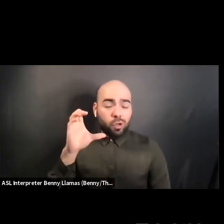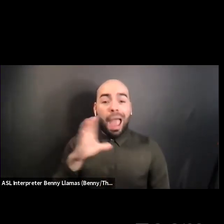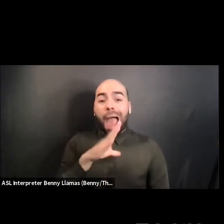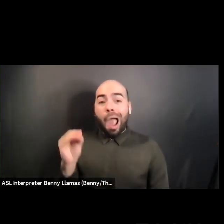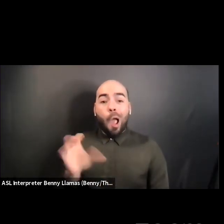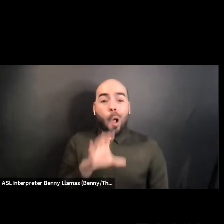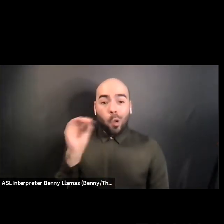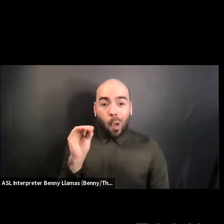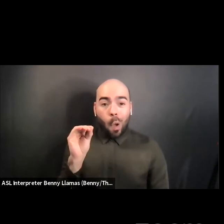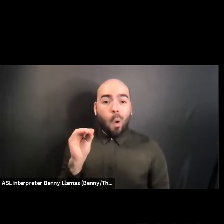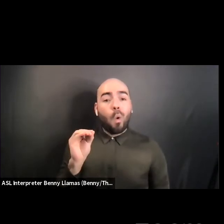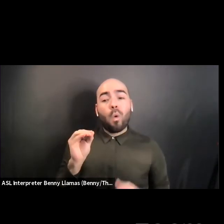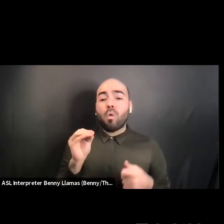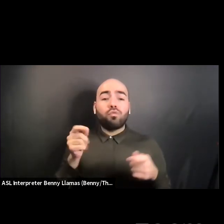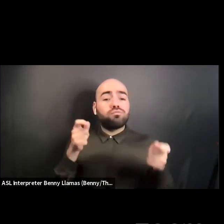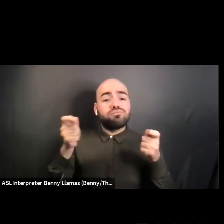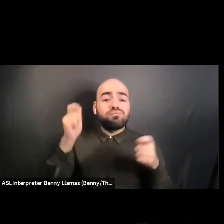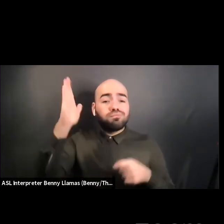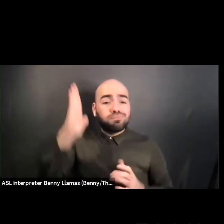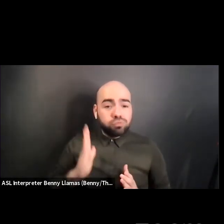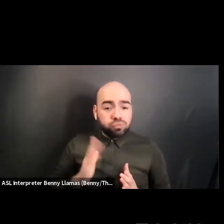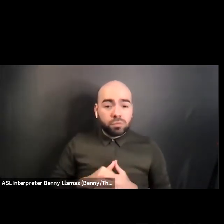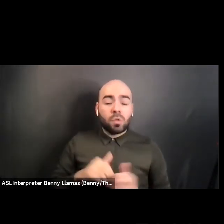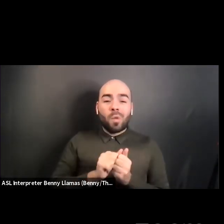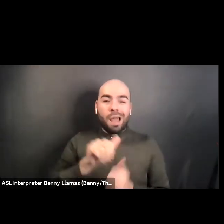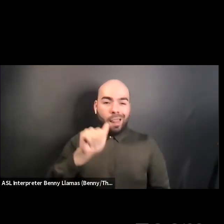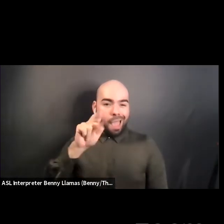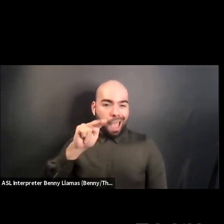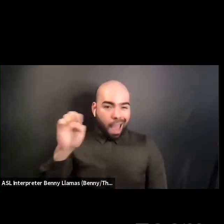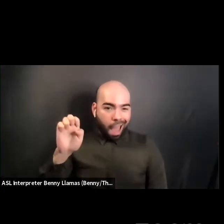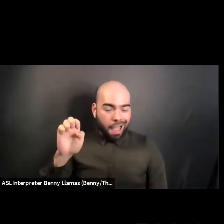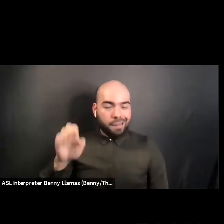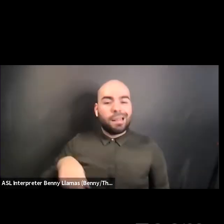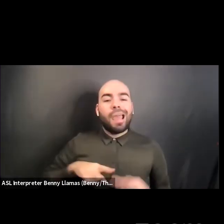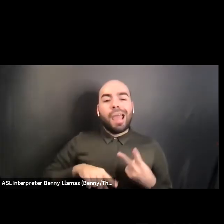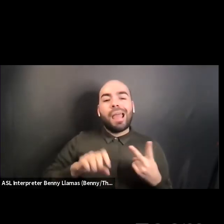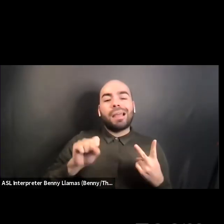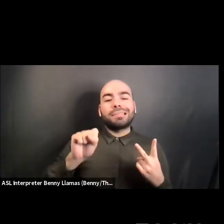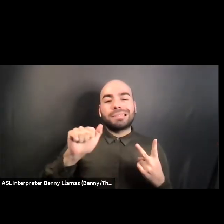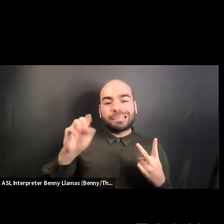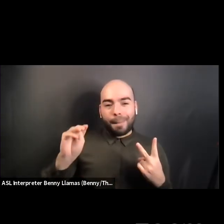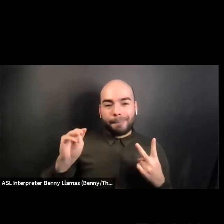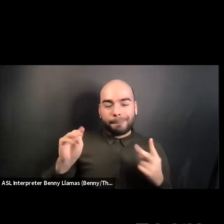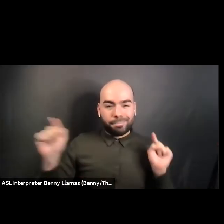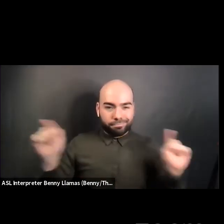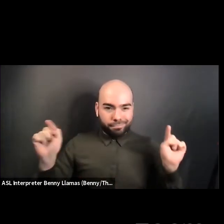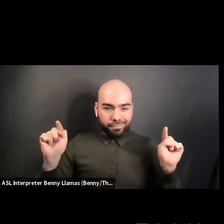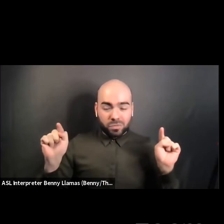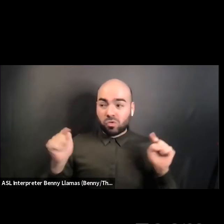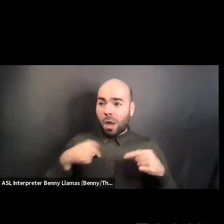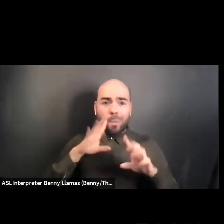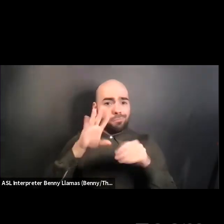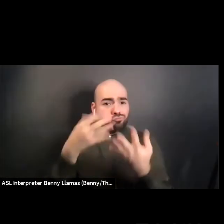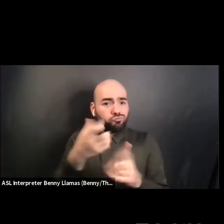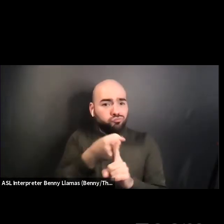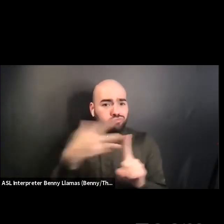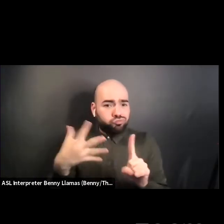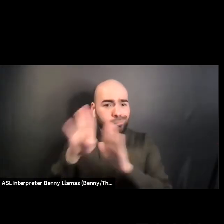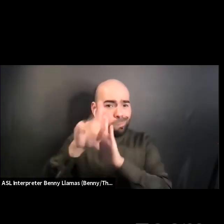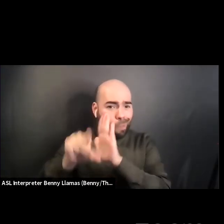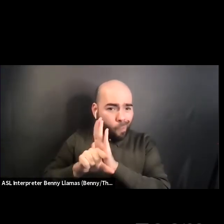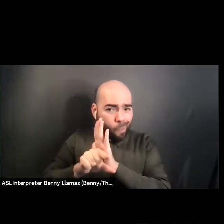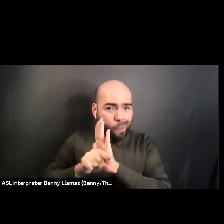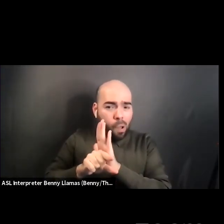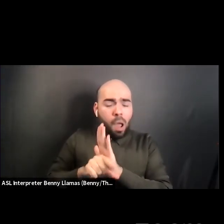set of sessions, along with Anne Charlone and Sam Moriali. I'm here to provide some context. I'll be speaking some